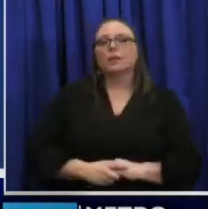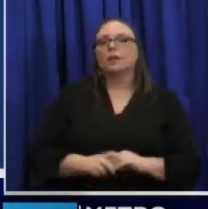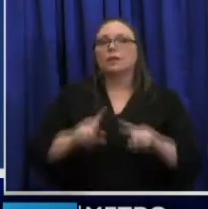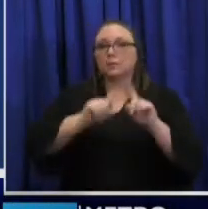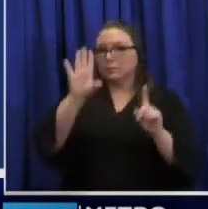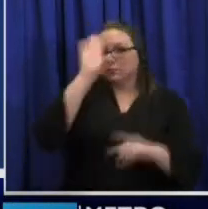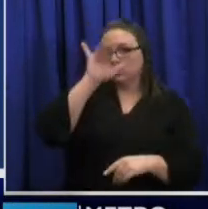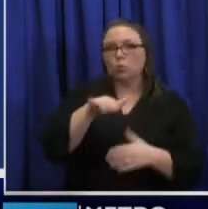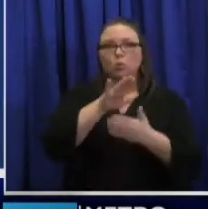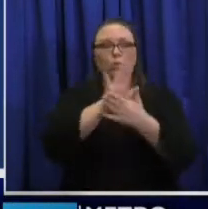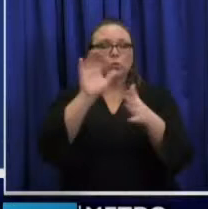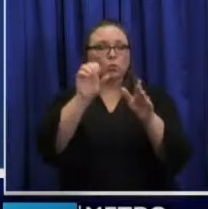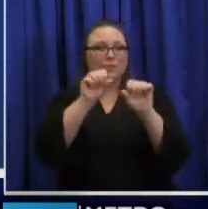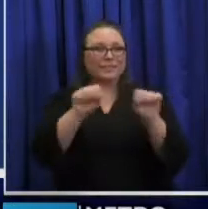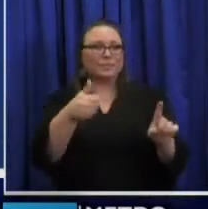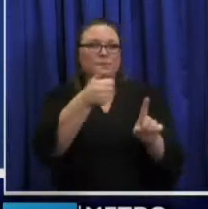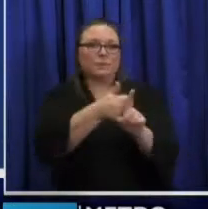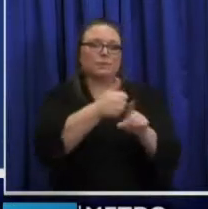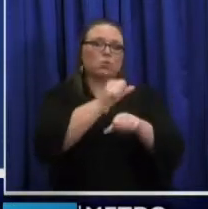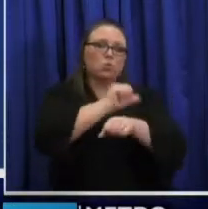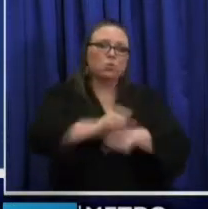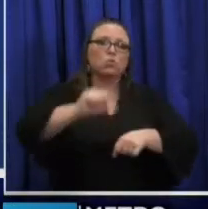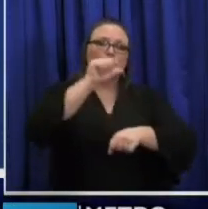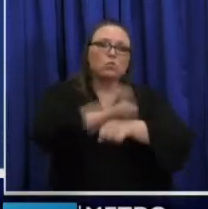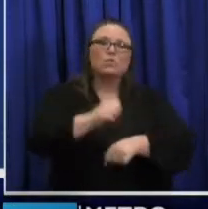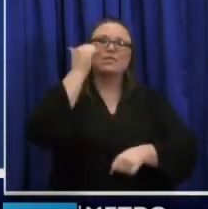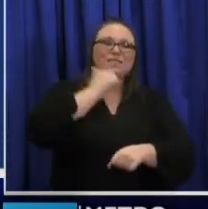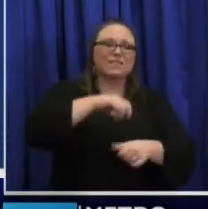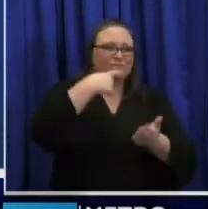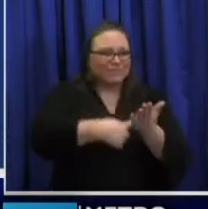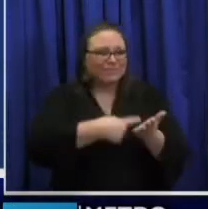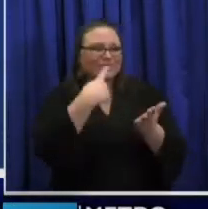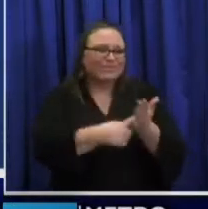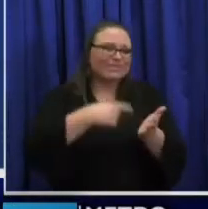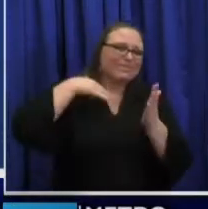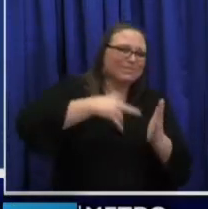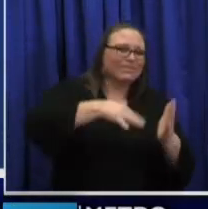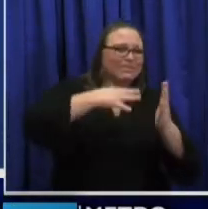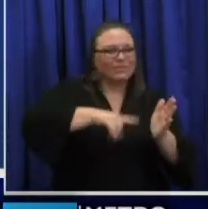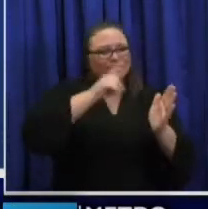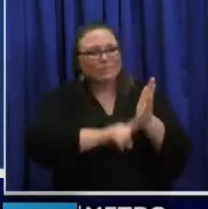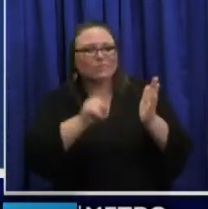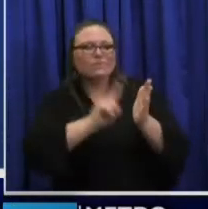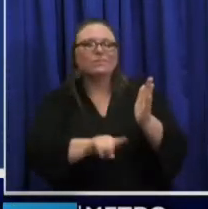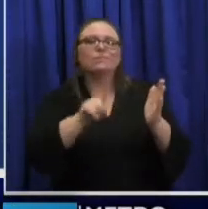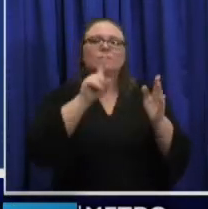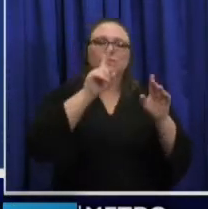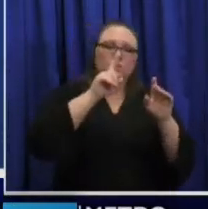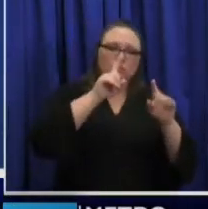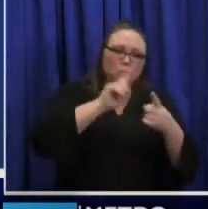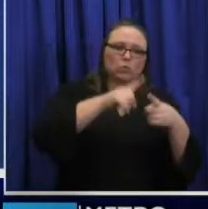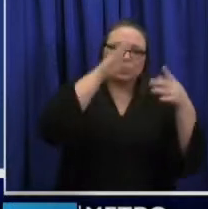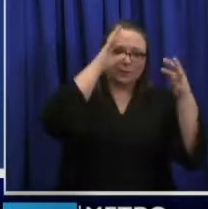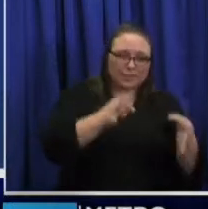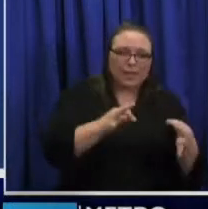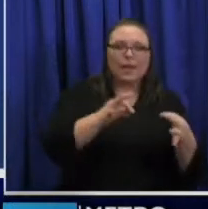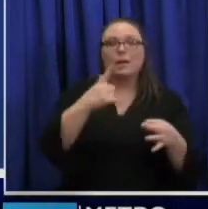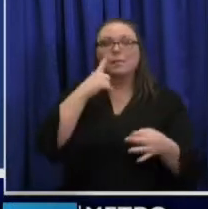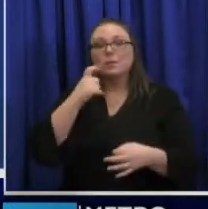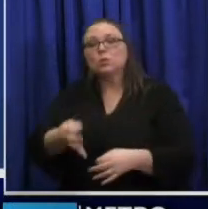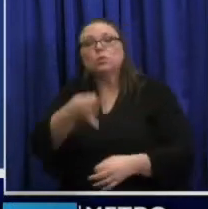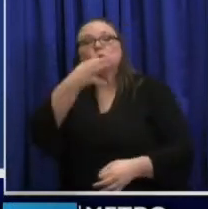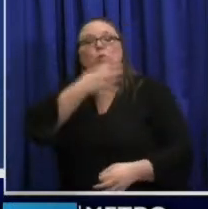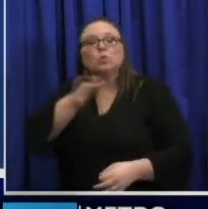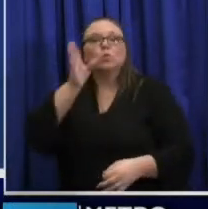school system is working on a daily basis. But the time clearly is coming where we can have